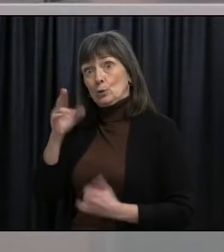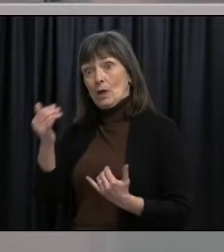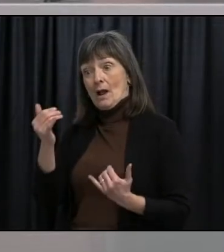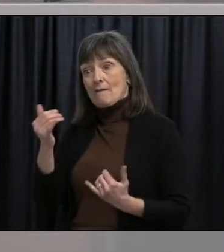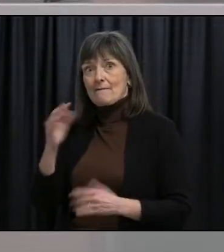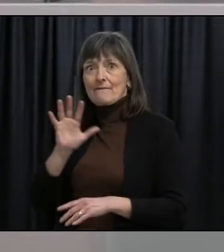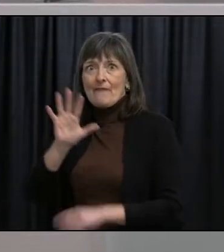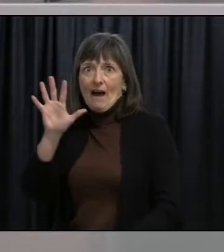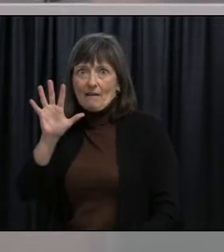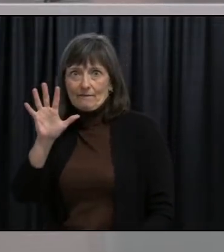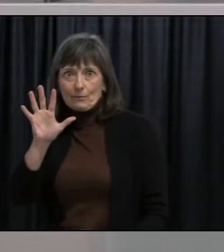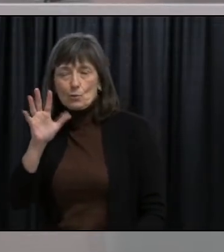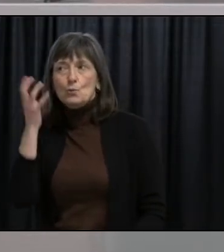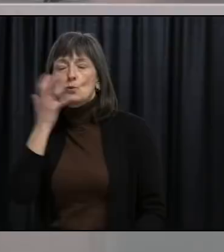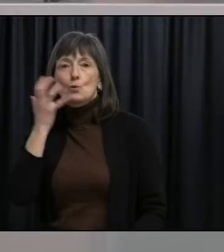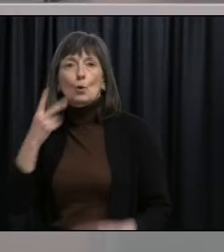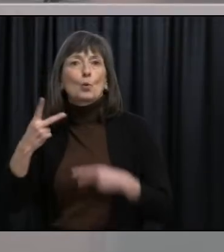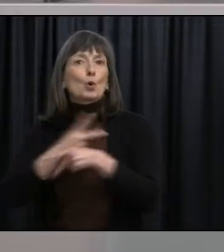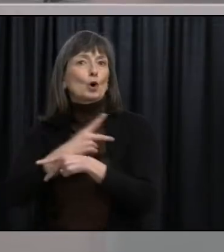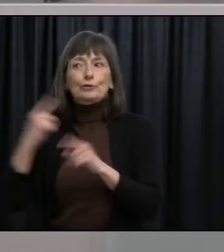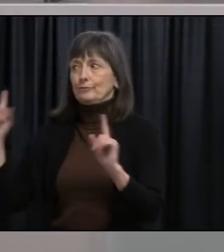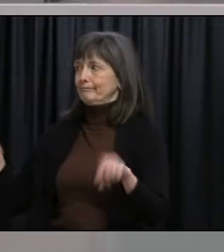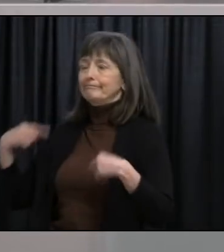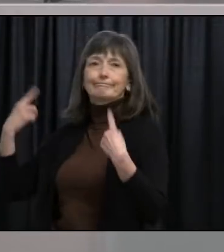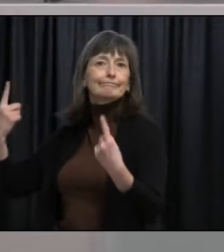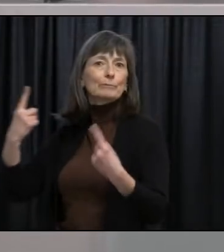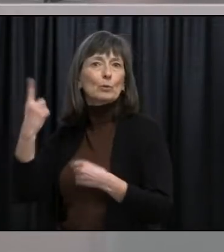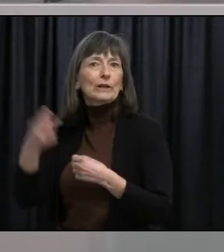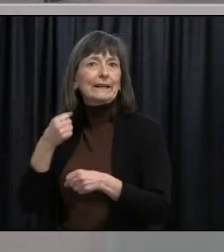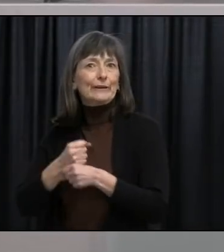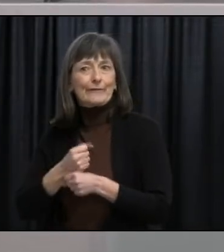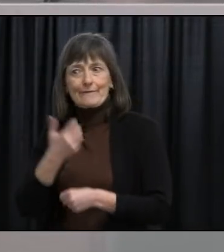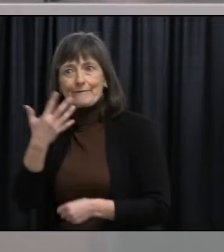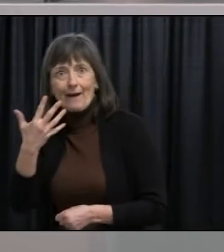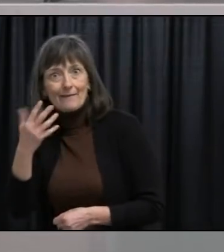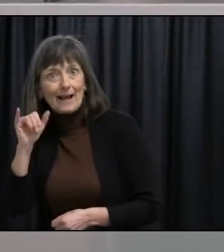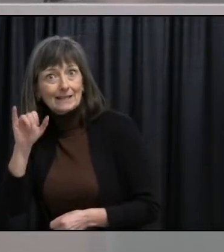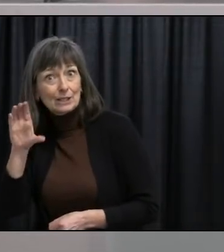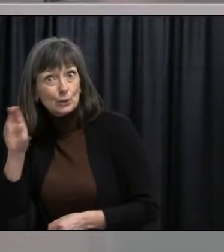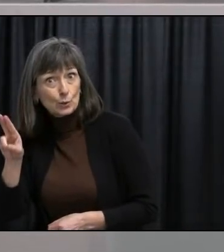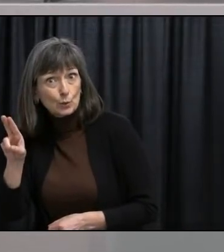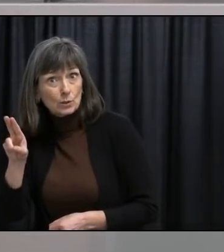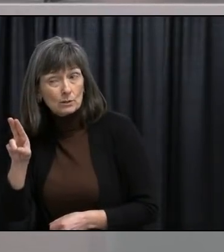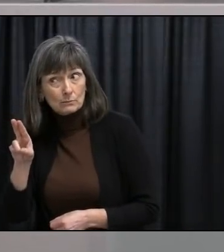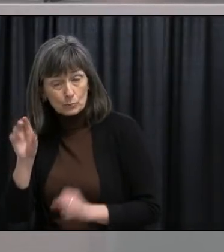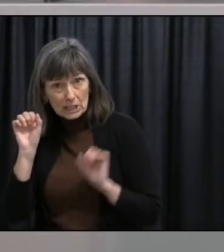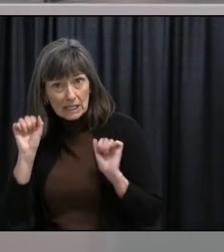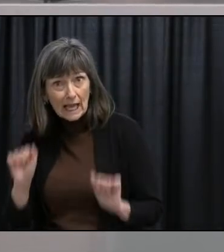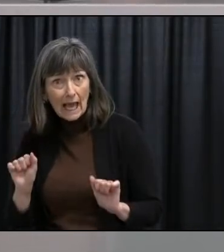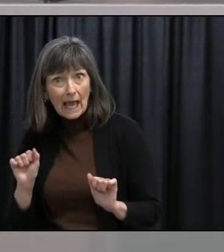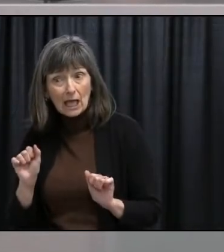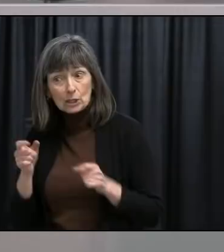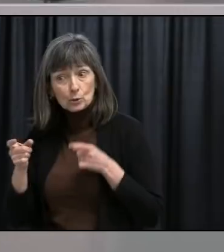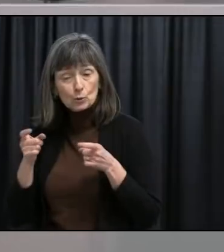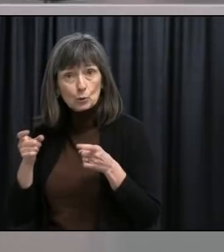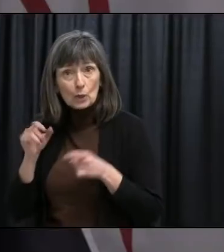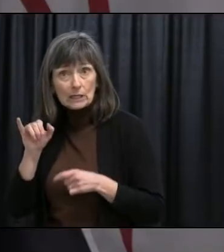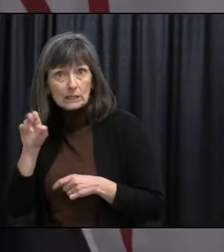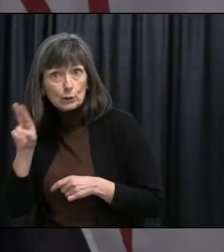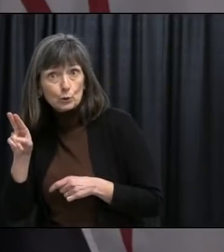pandemic. One, how concerning is that, and how is our capacity for handling the increase to